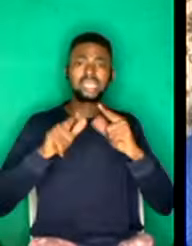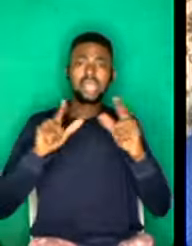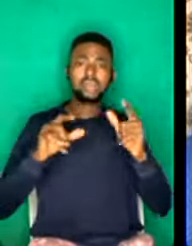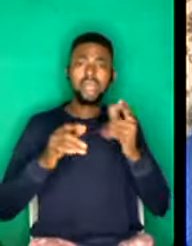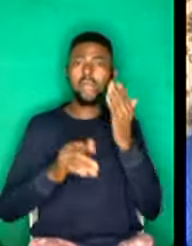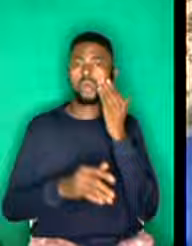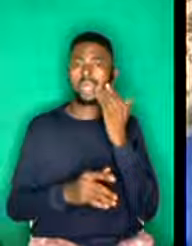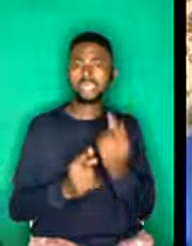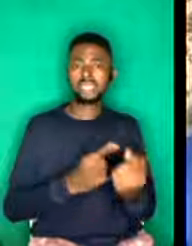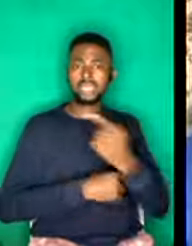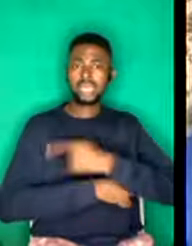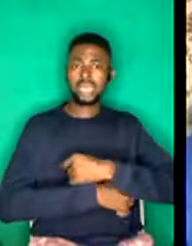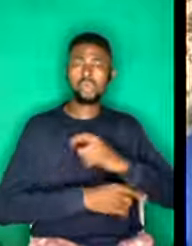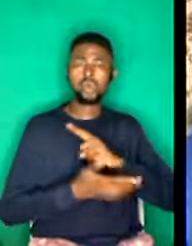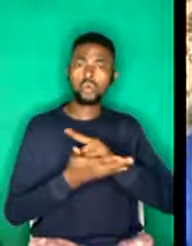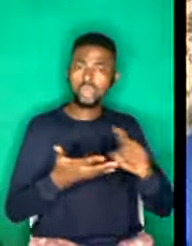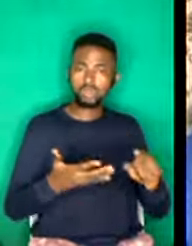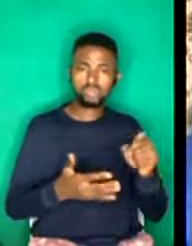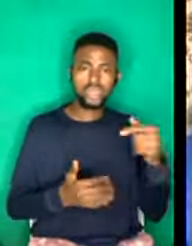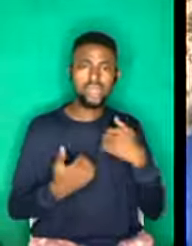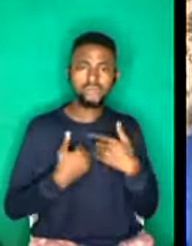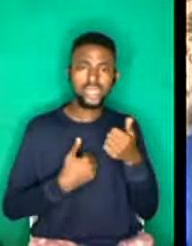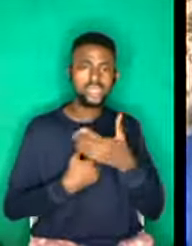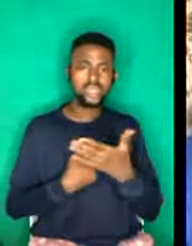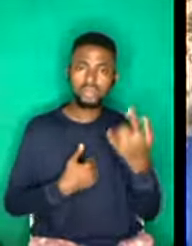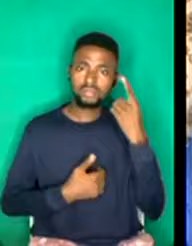Day? Is there anything in store?